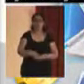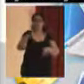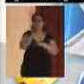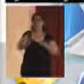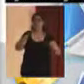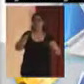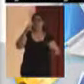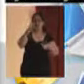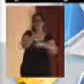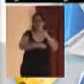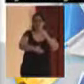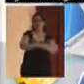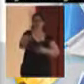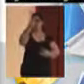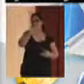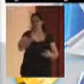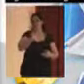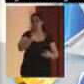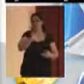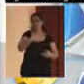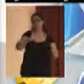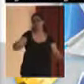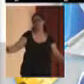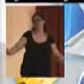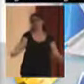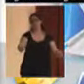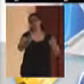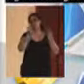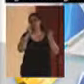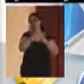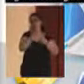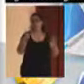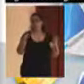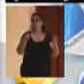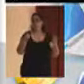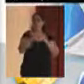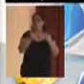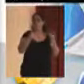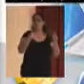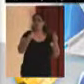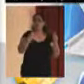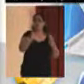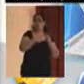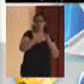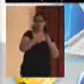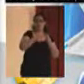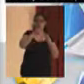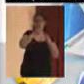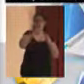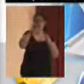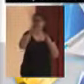prevents any user with visual disabilities, even though there are some tools